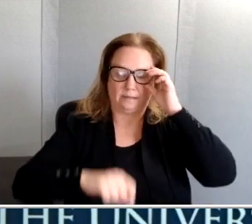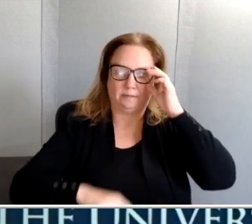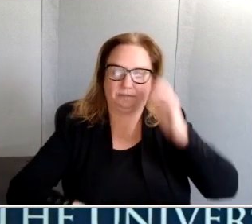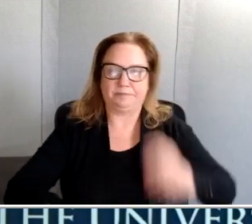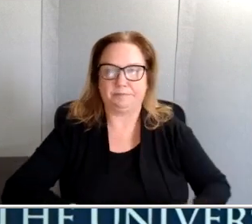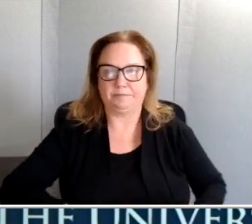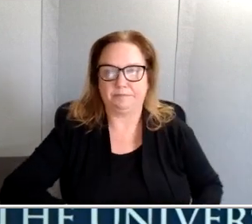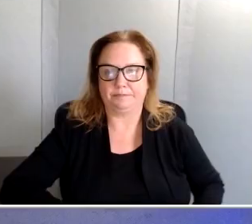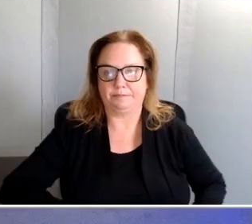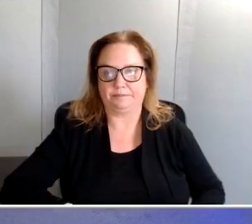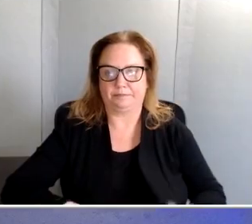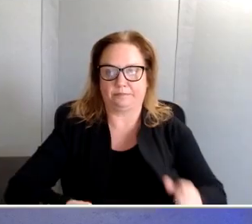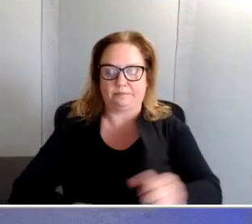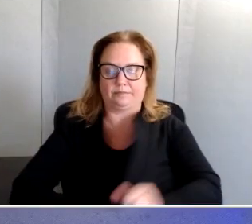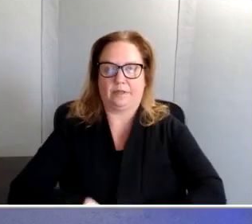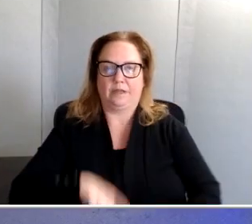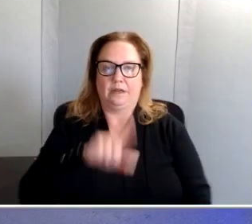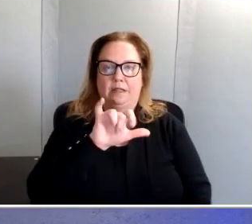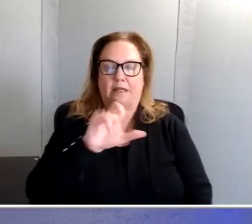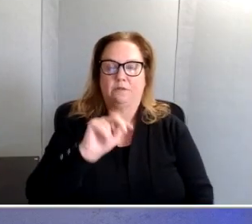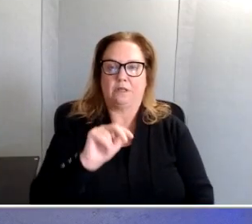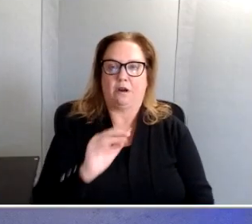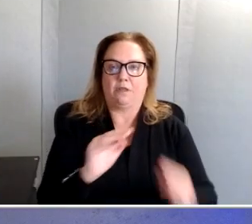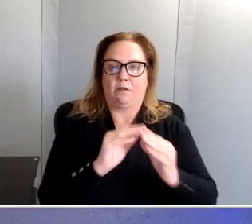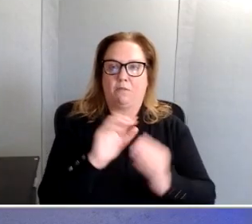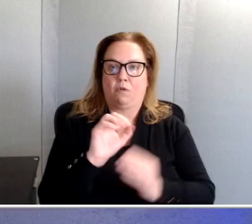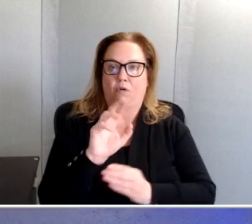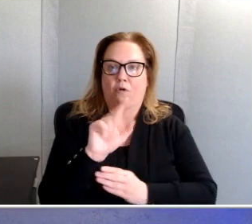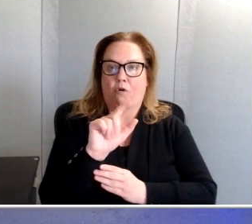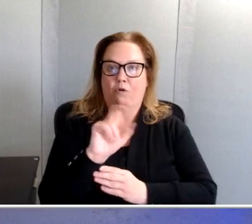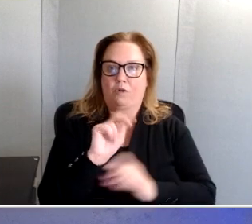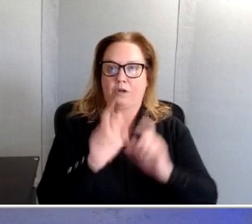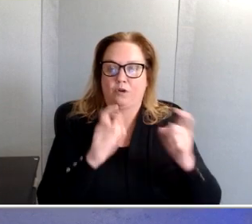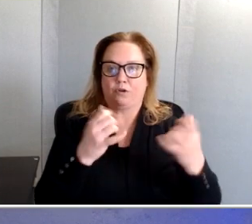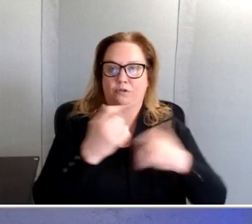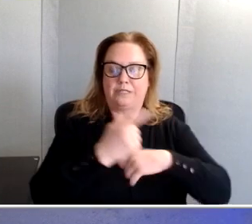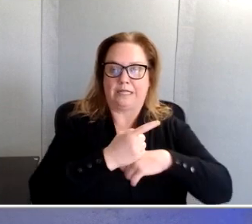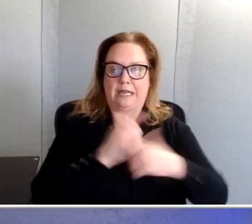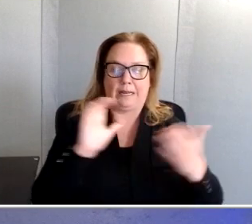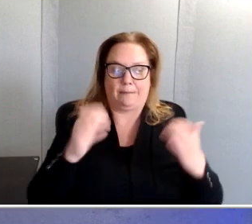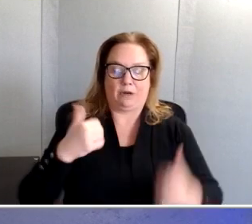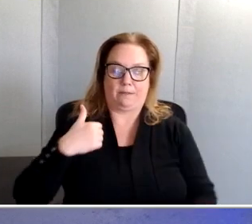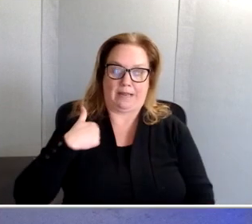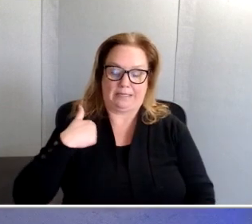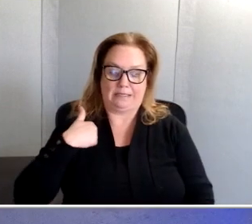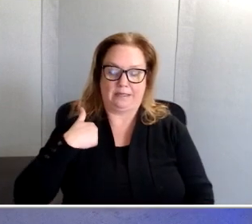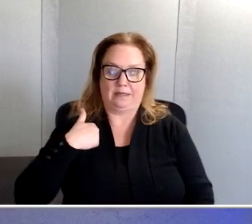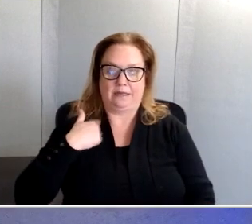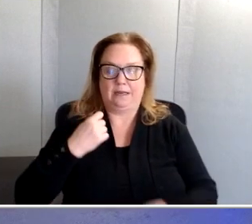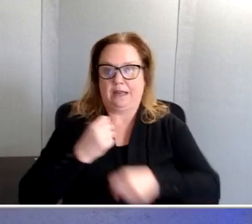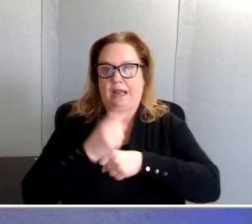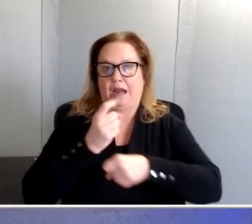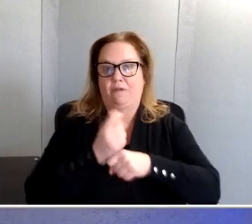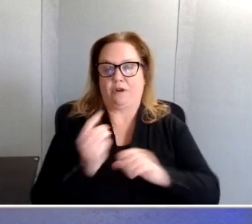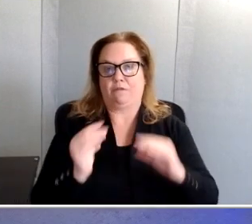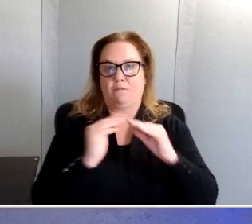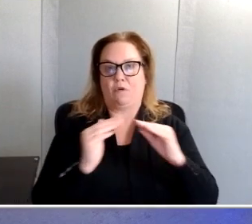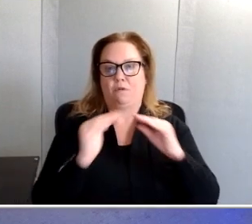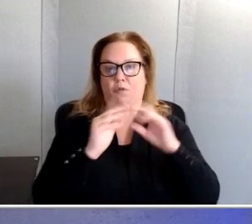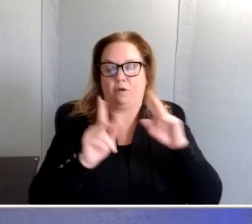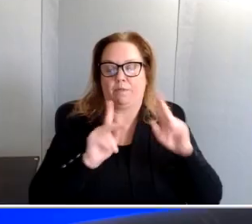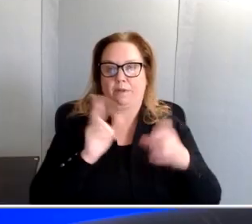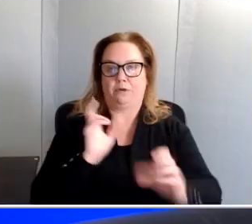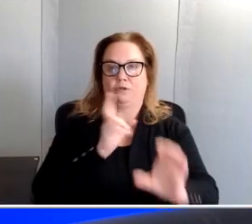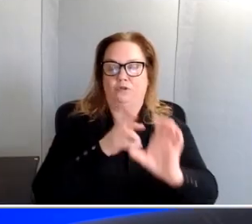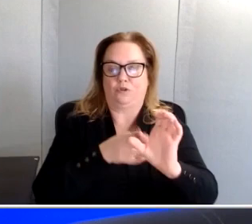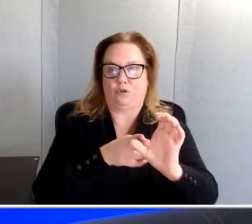late rejection. Lynn wants to know, are there more organ donors today than in the past? Where are we at? So every year we're seeing more people join the organ, eye,